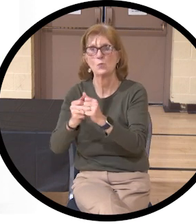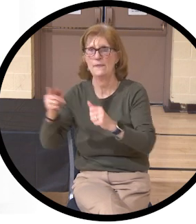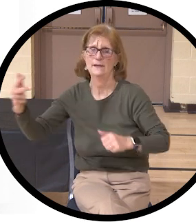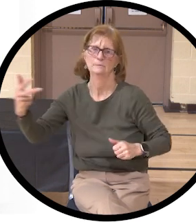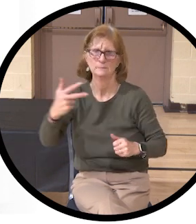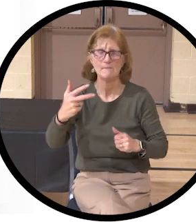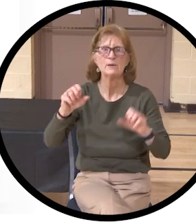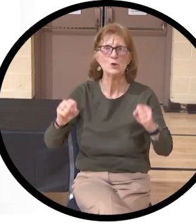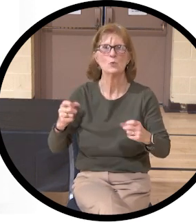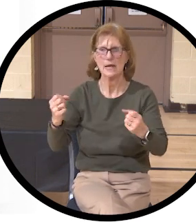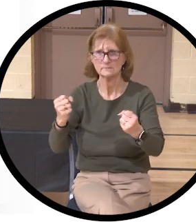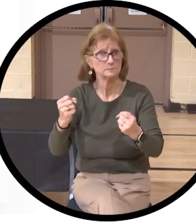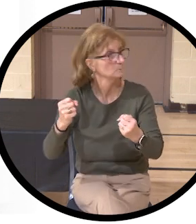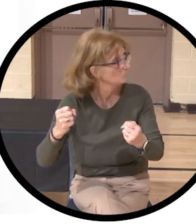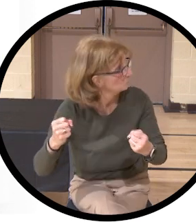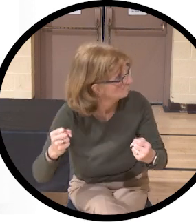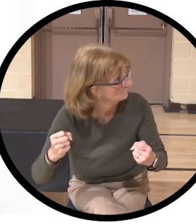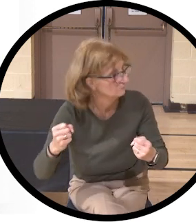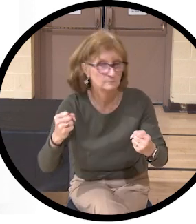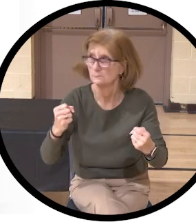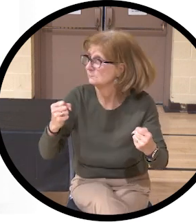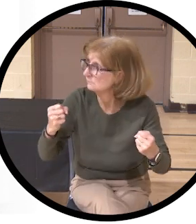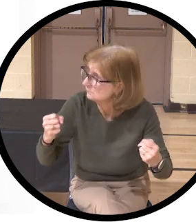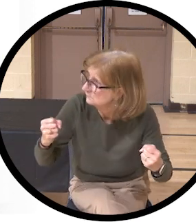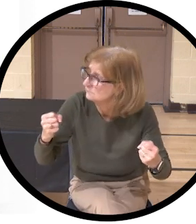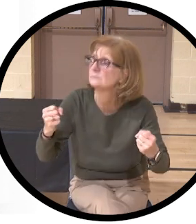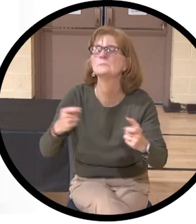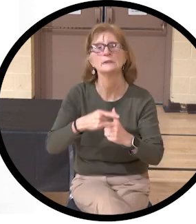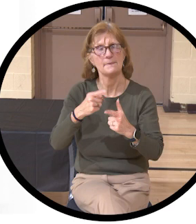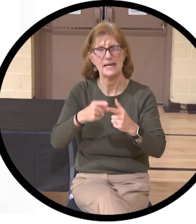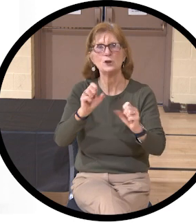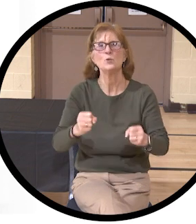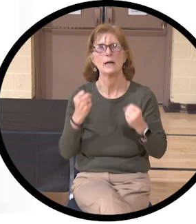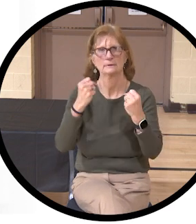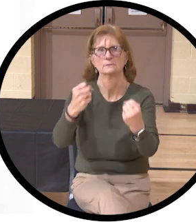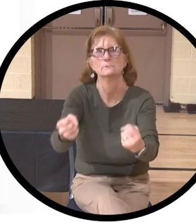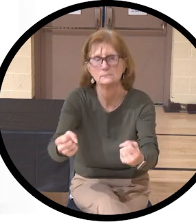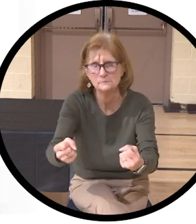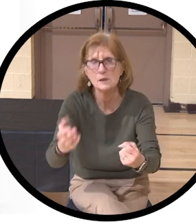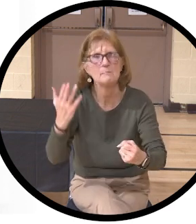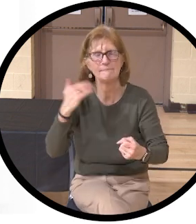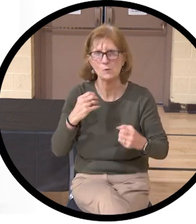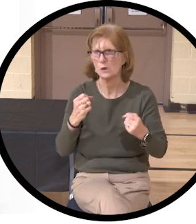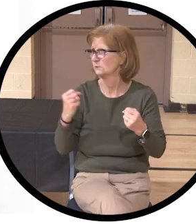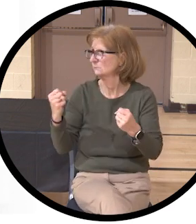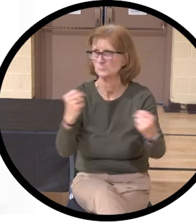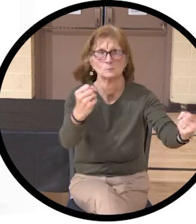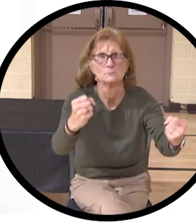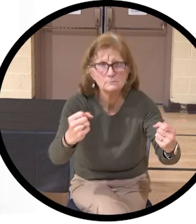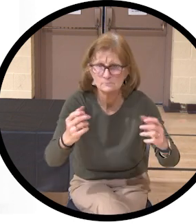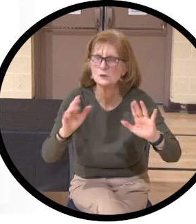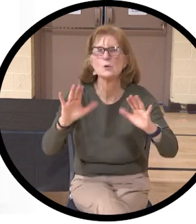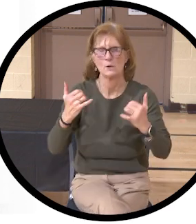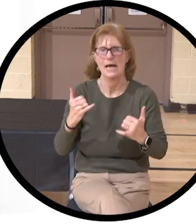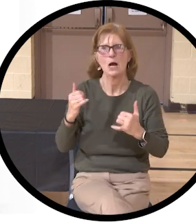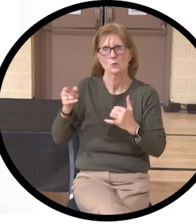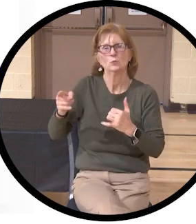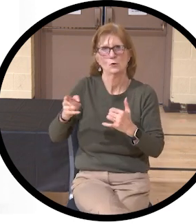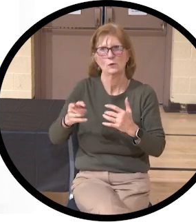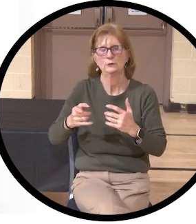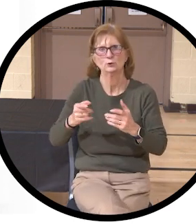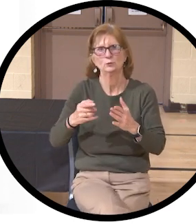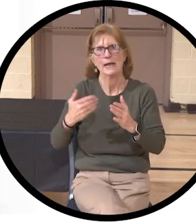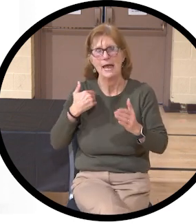approaching vehicles before you make your choice, proceed into the intersection. It's also a really good example of that